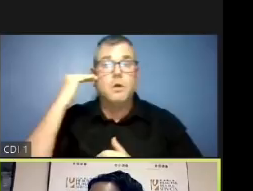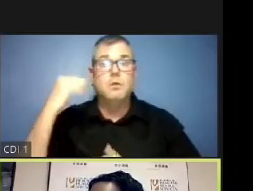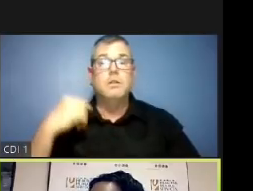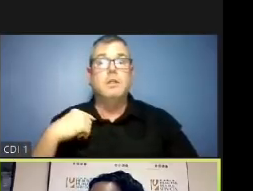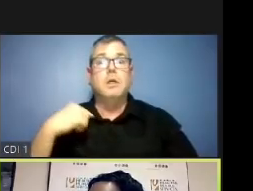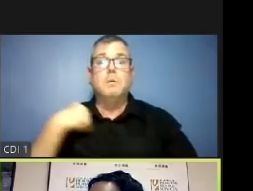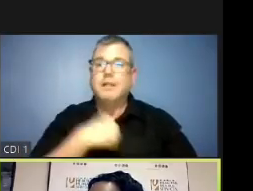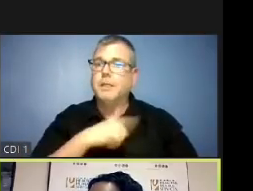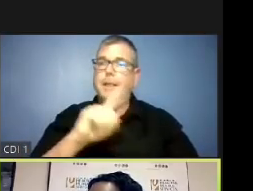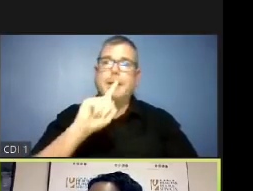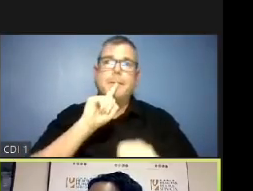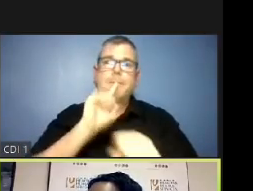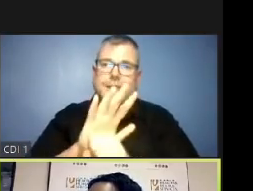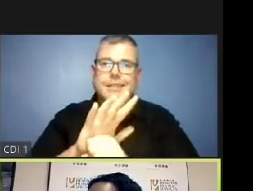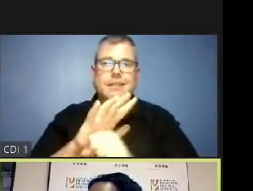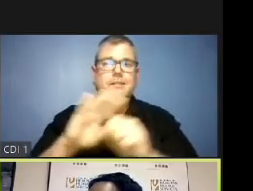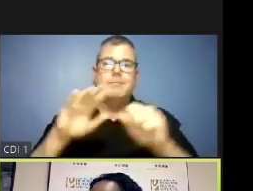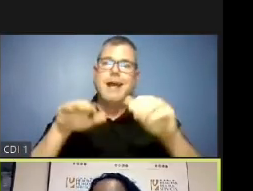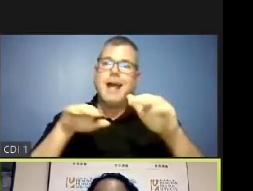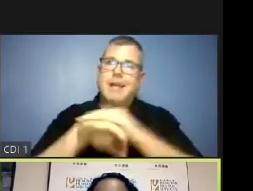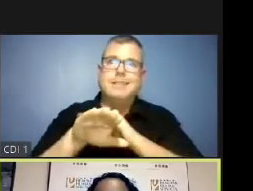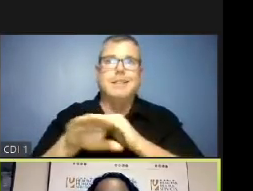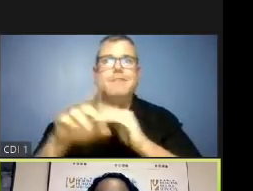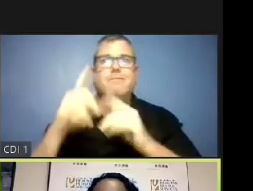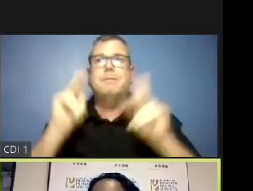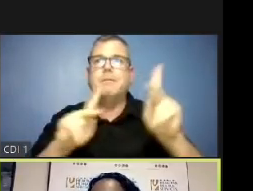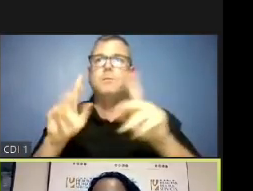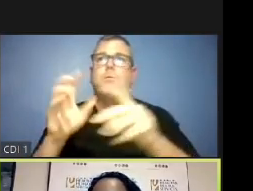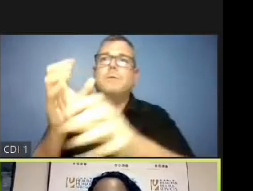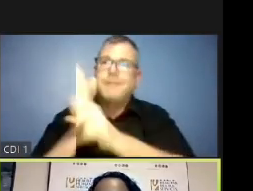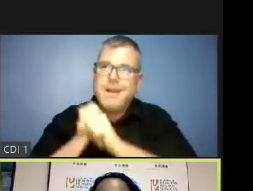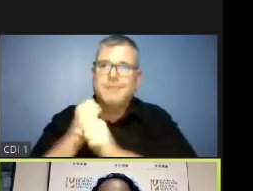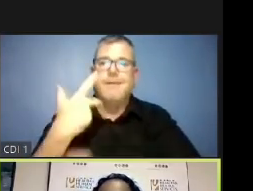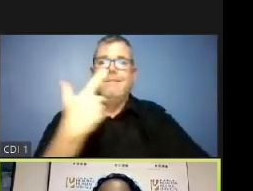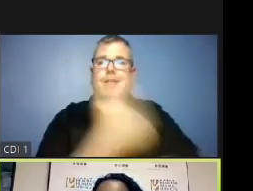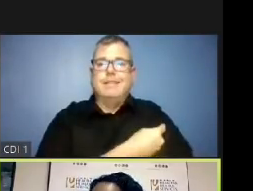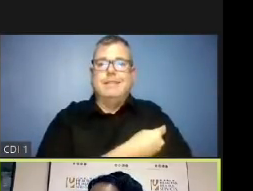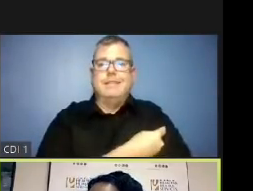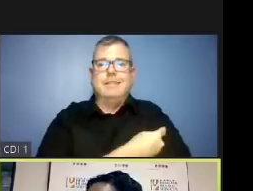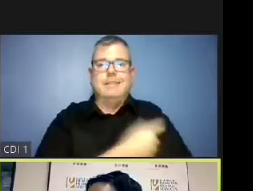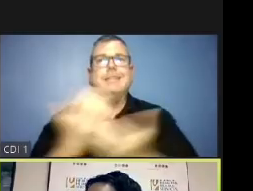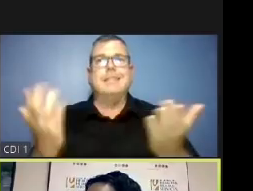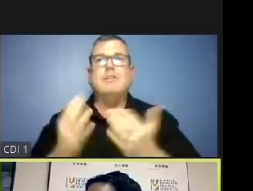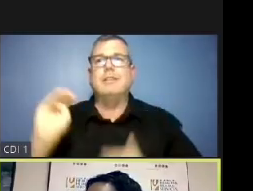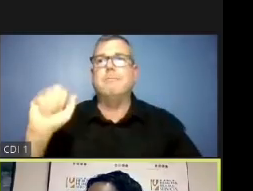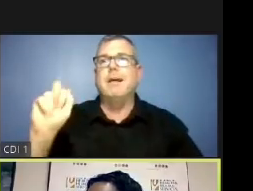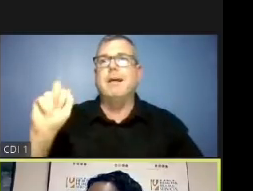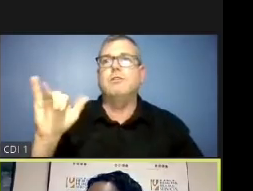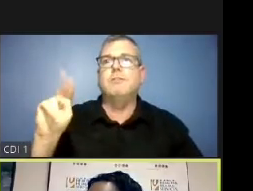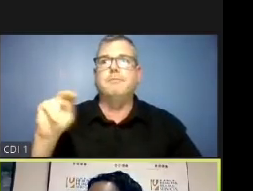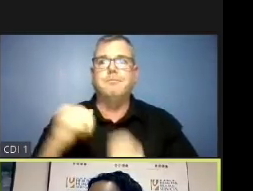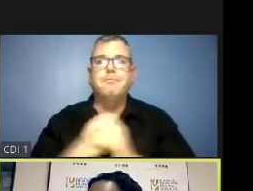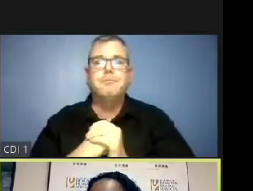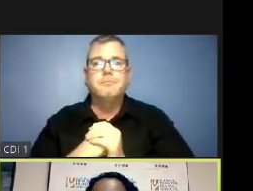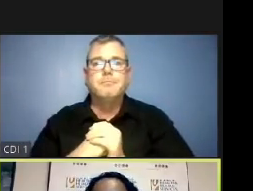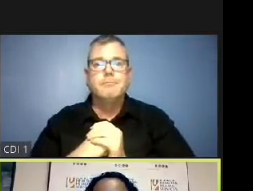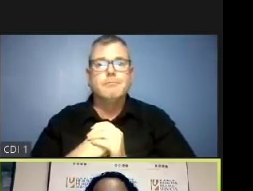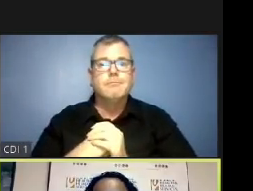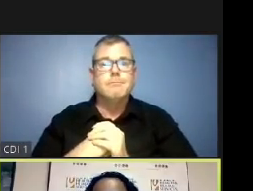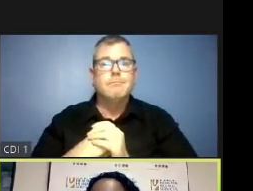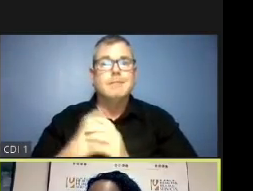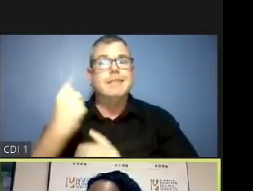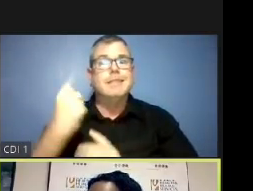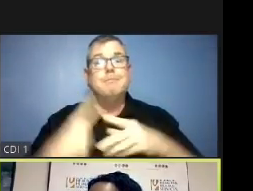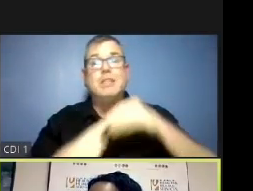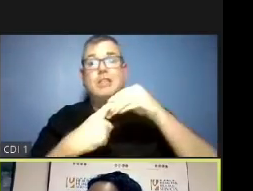residents of Marin County, and to make sure that especially our older adults who we're